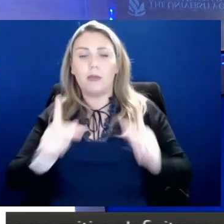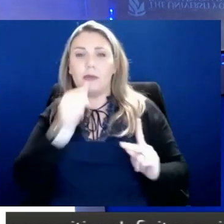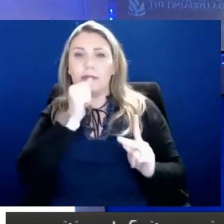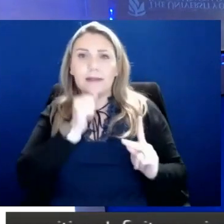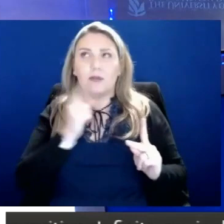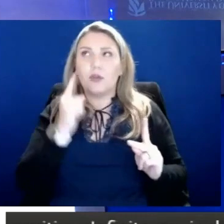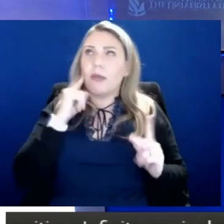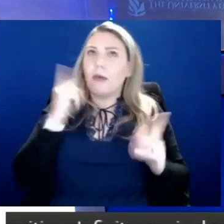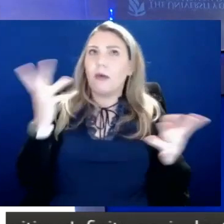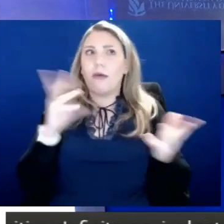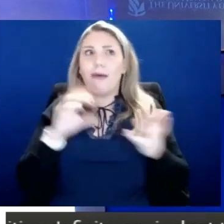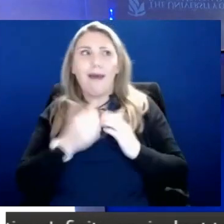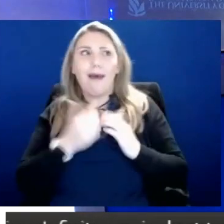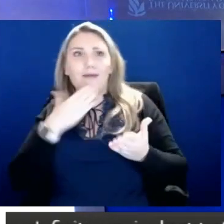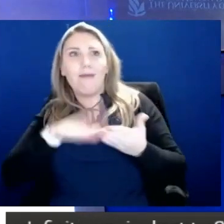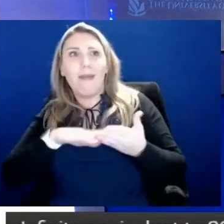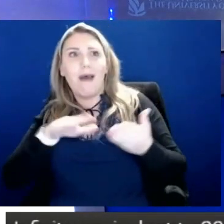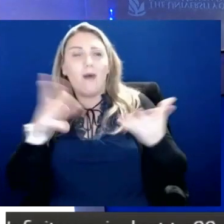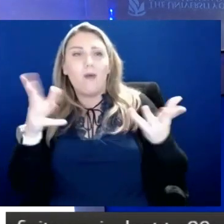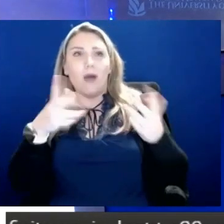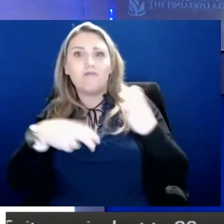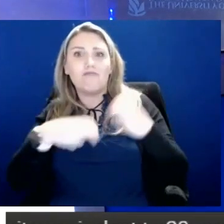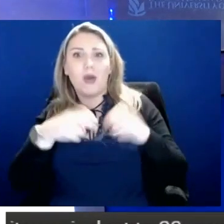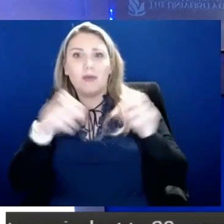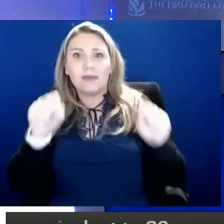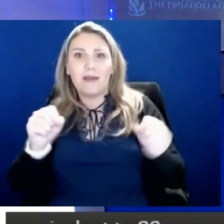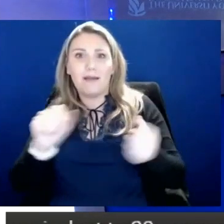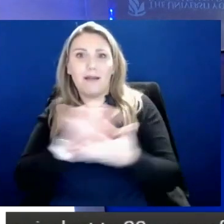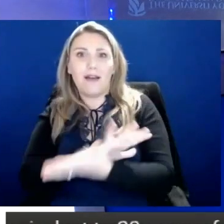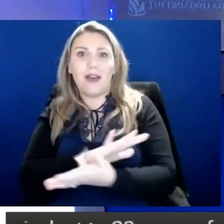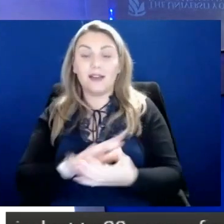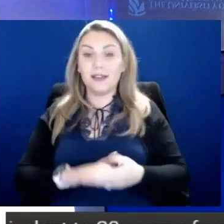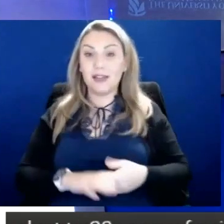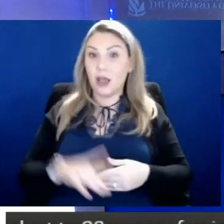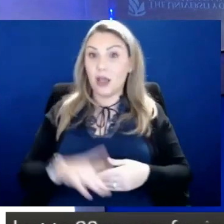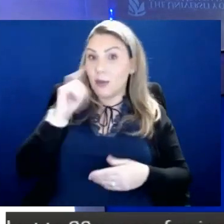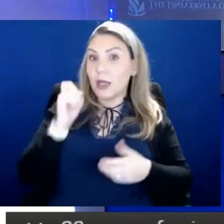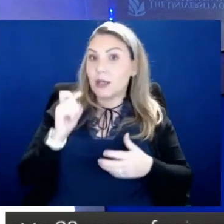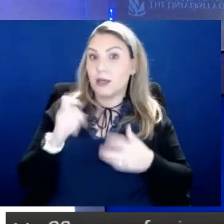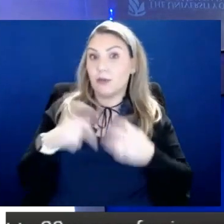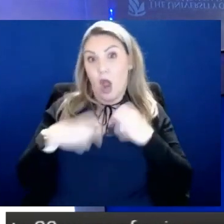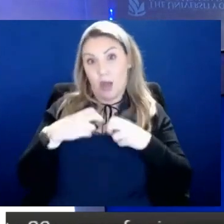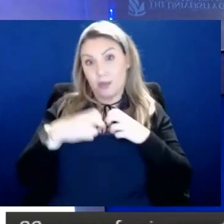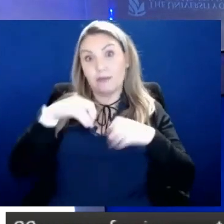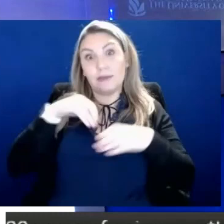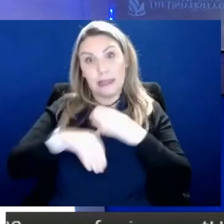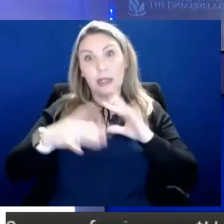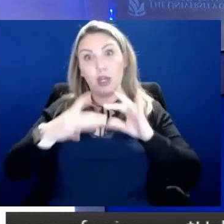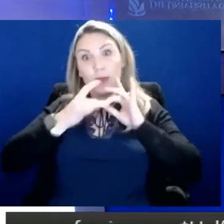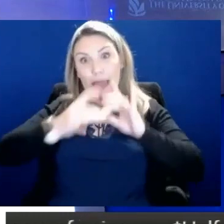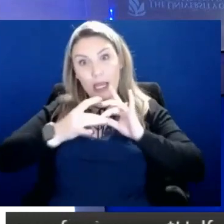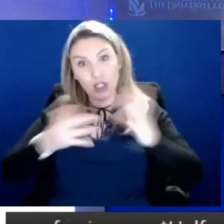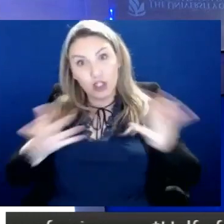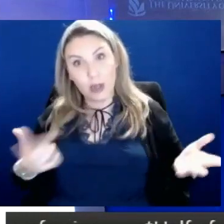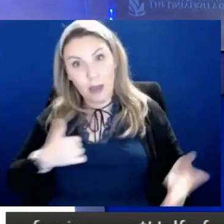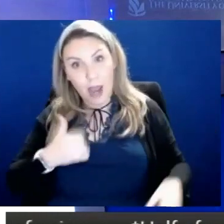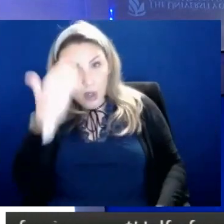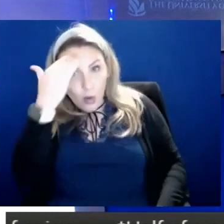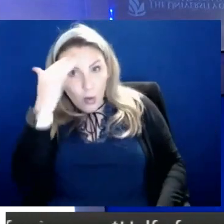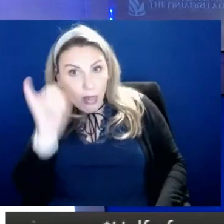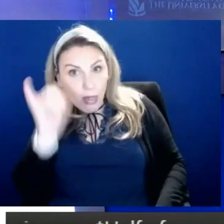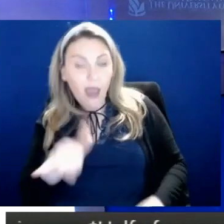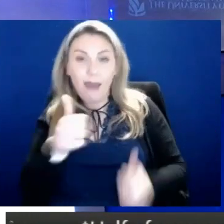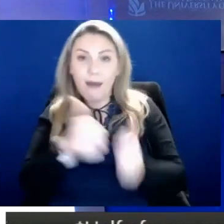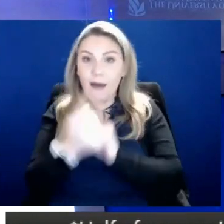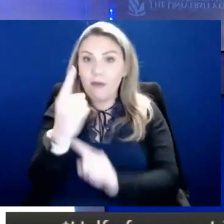bad can that be? What kind of problems can that be causing? It causes problems in a relationship. Yeah, I do know that. Because everyone I've talked to says,